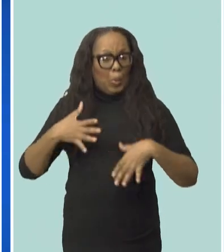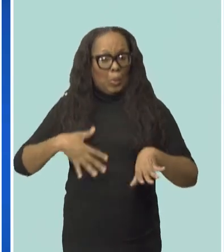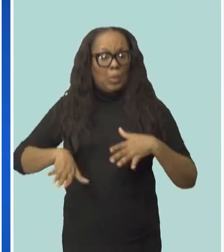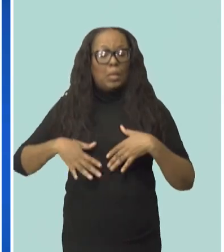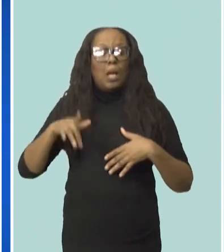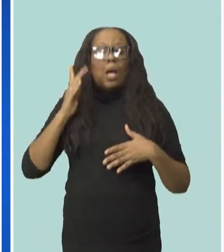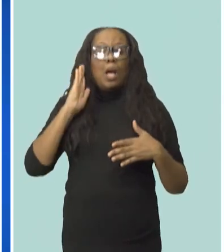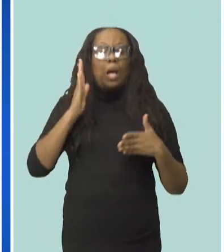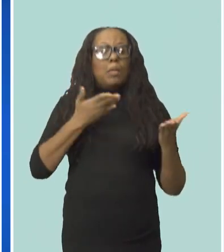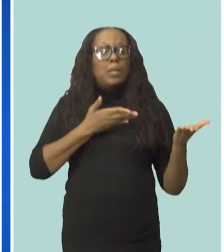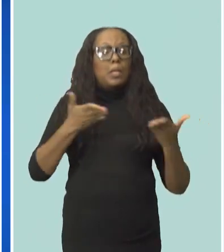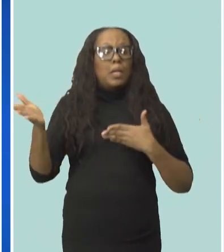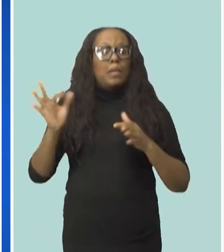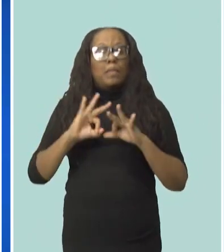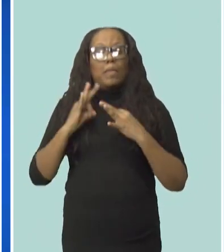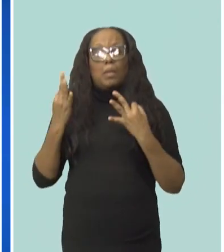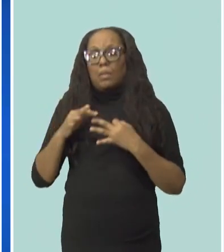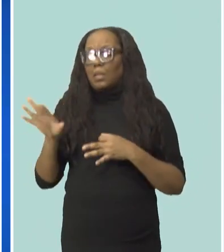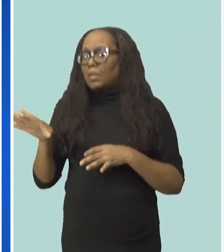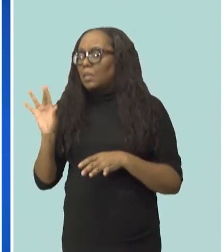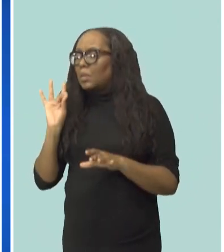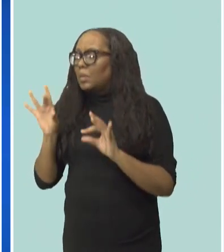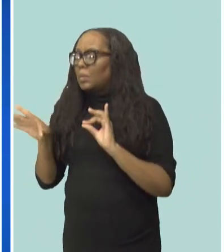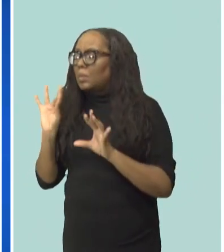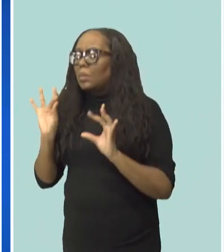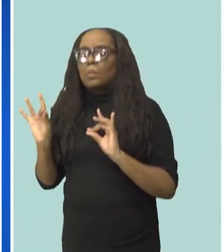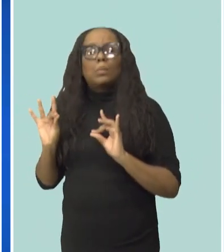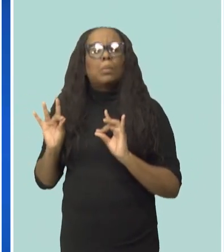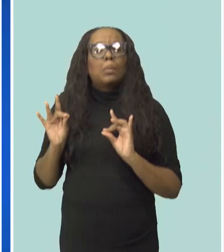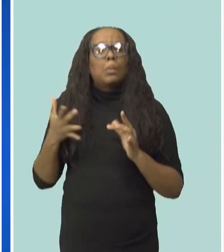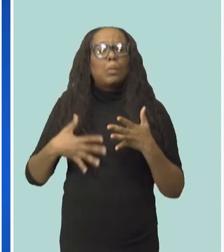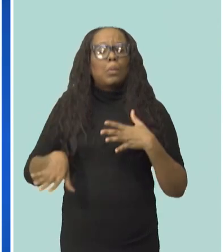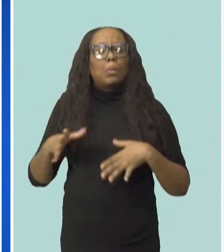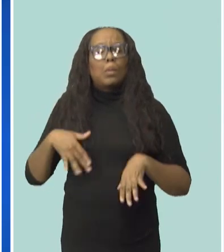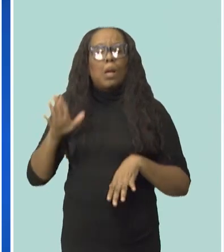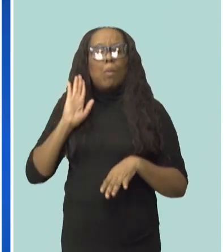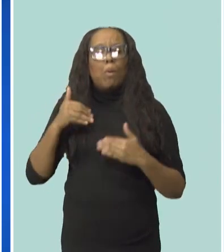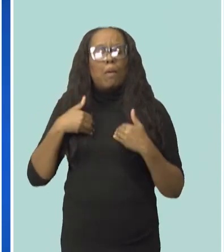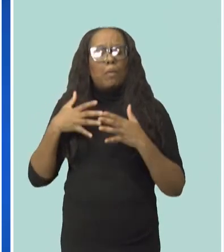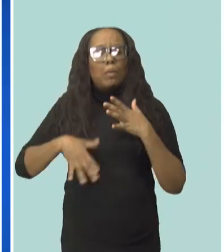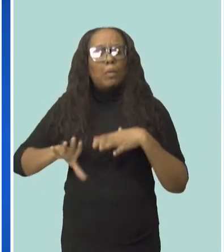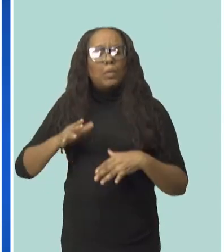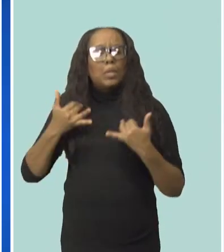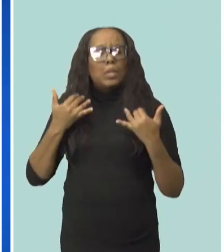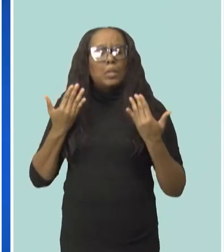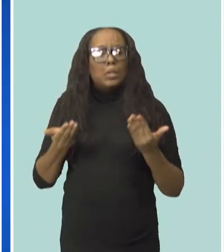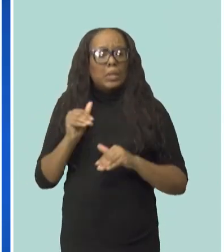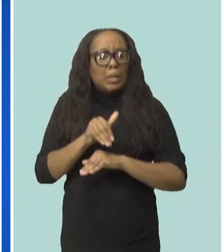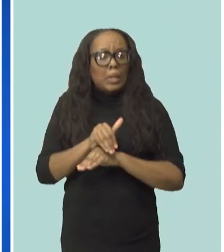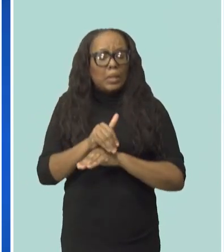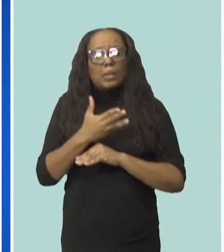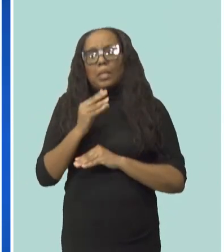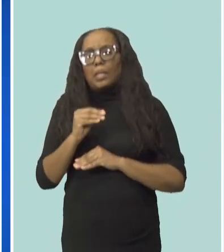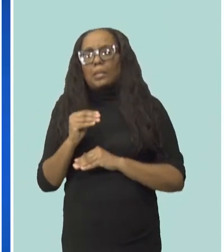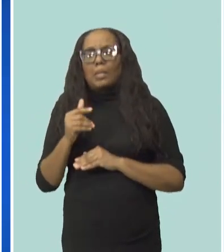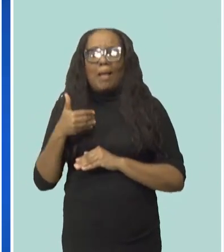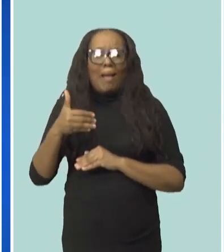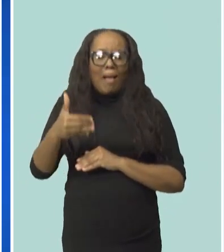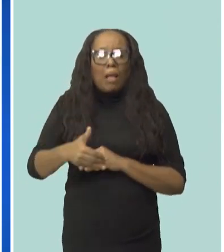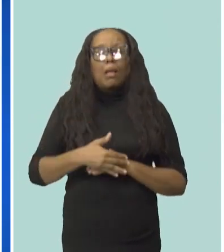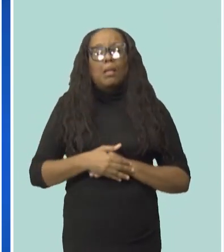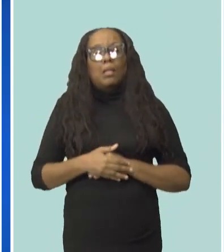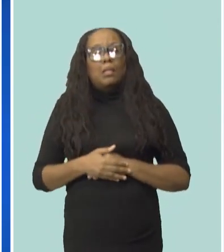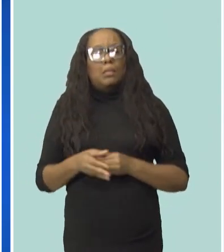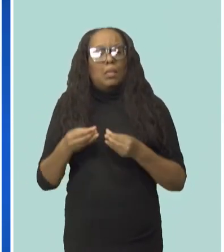to the office to pick out some clothes so that they will have some things tonight and for the next couple of days. They've lost